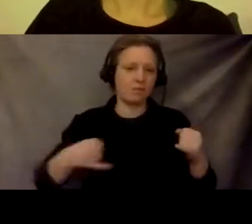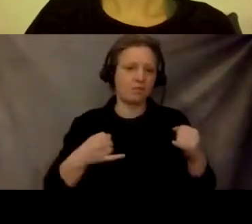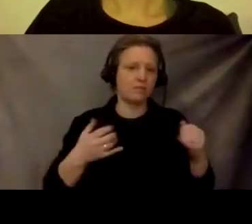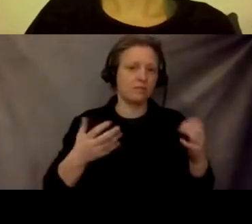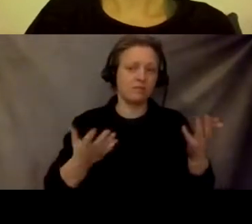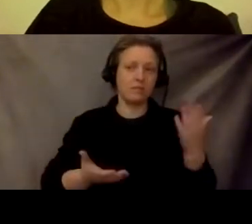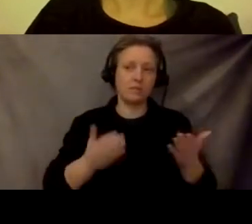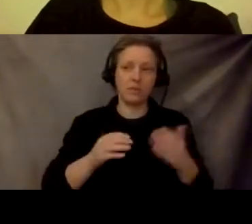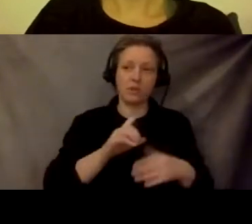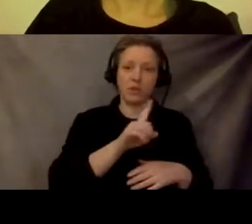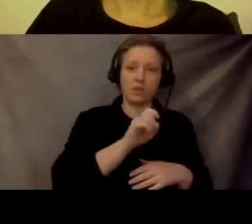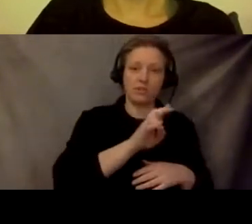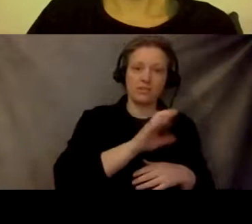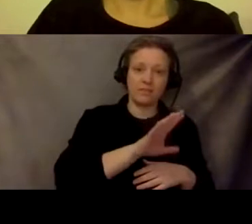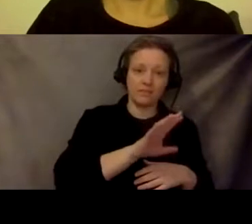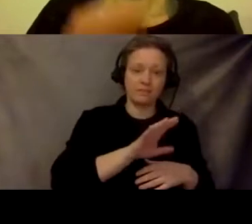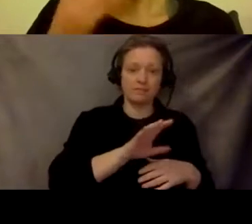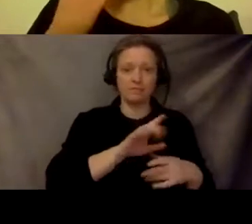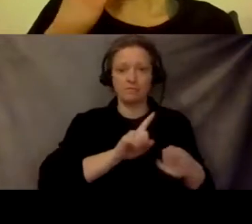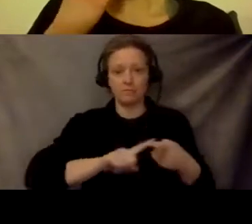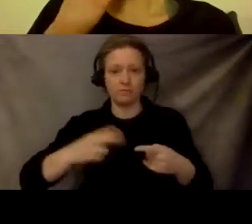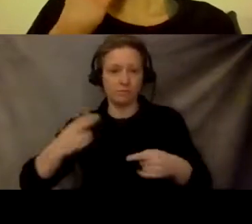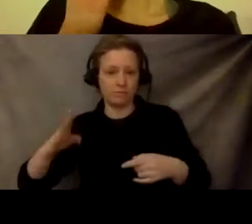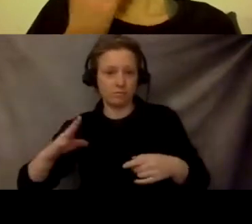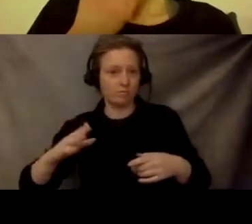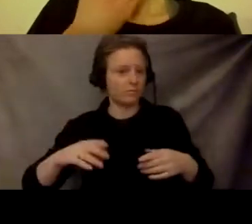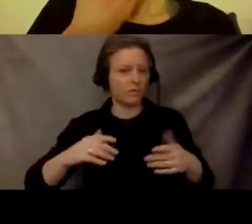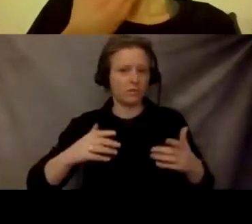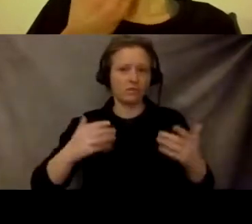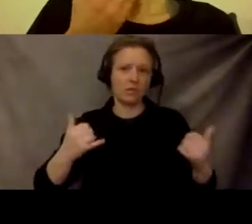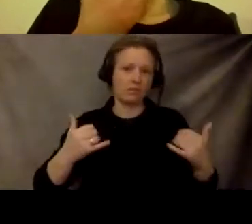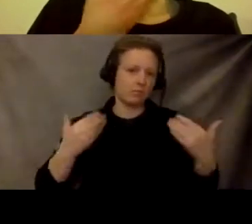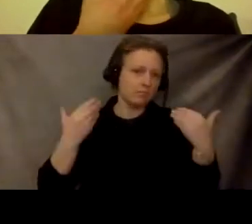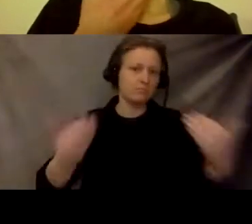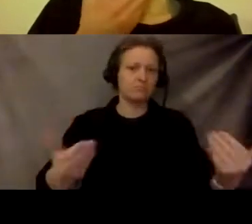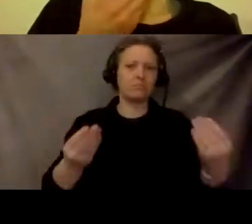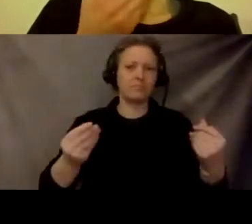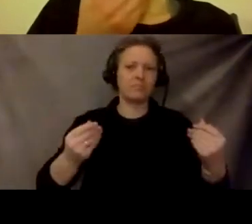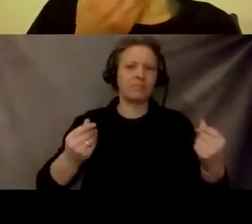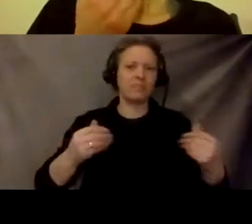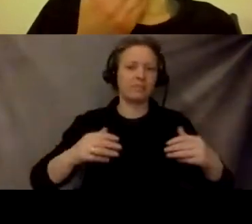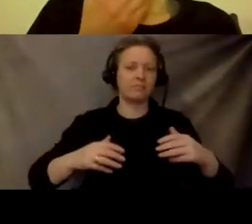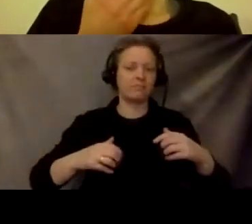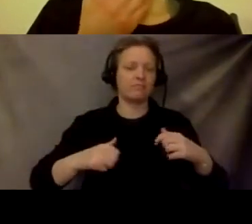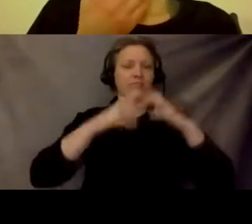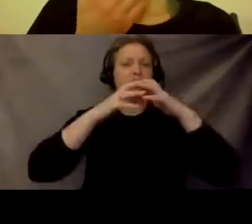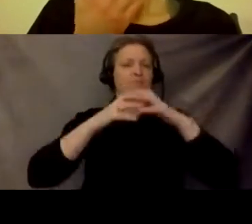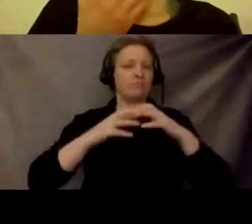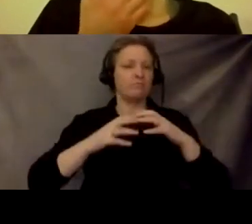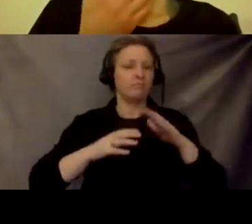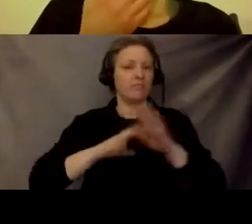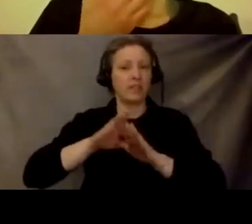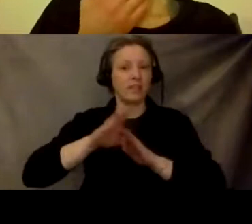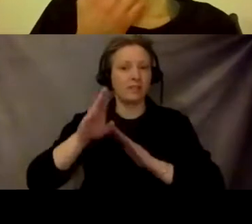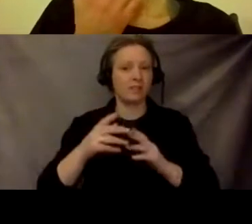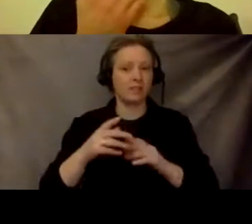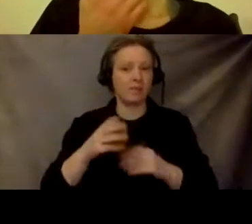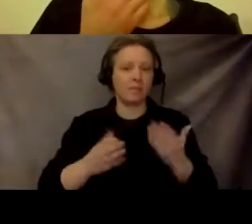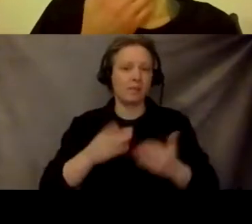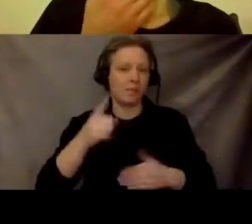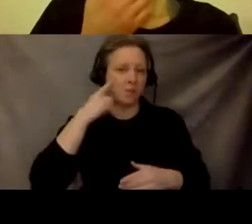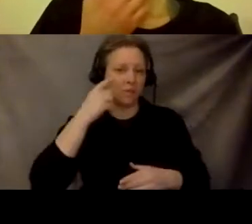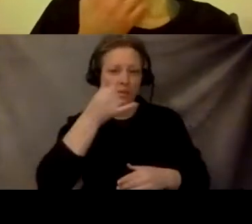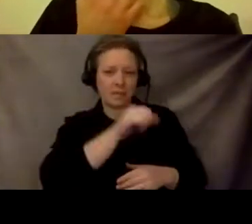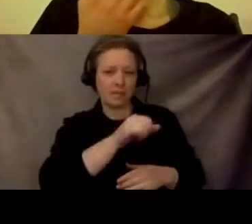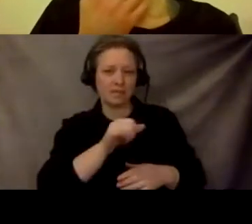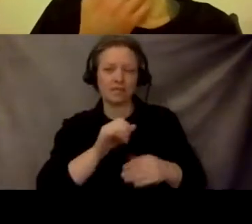of it's developable land immediately. Well, you'd say, well, that's ridiculous, and I would too, but that would change a lot of open space, a lot of trees, and it